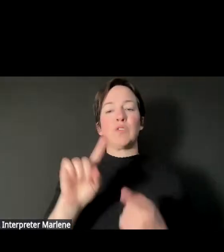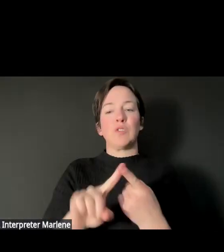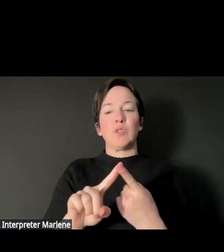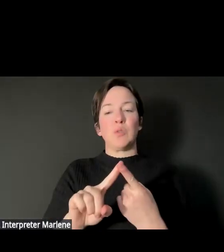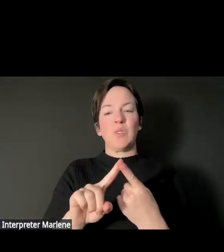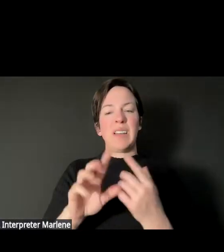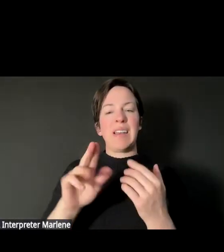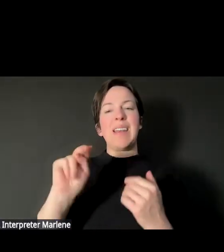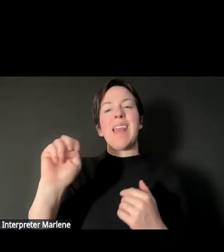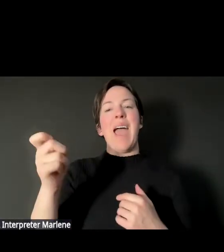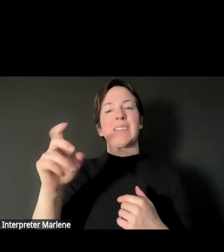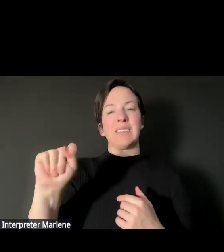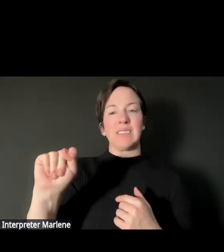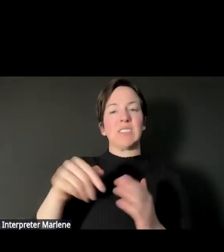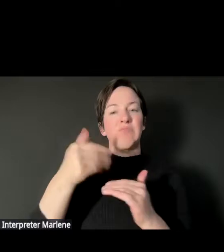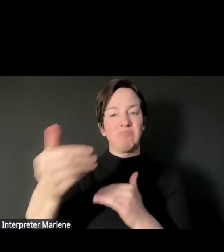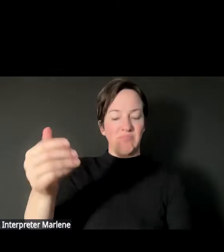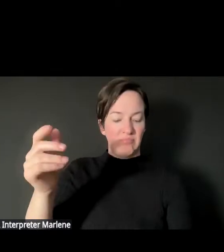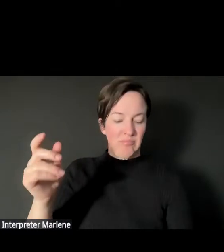next. Yeah.